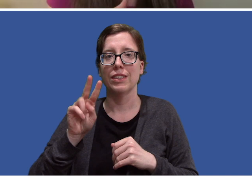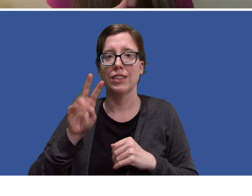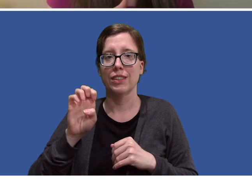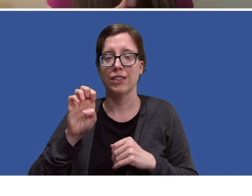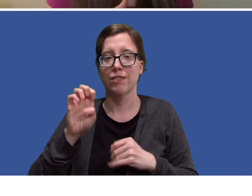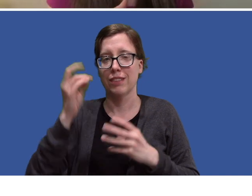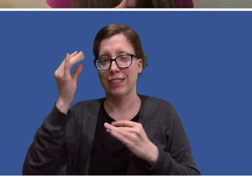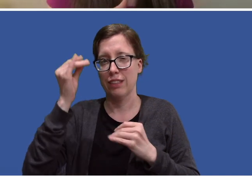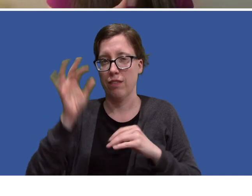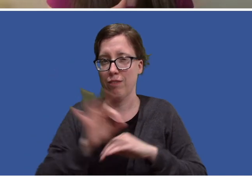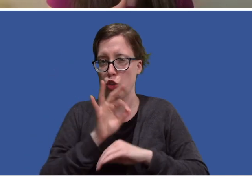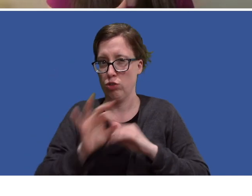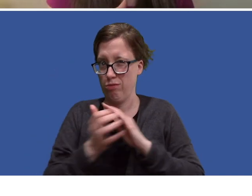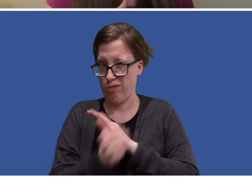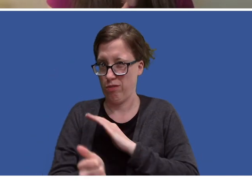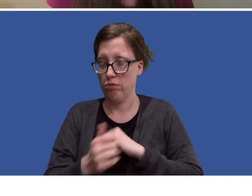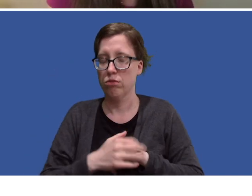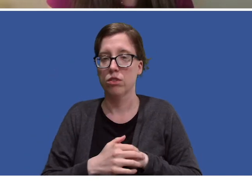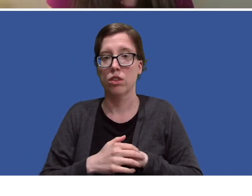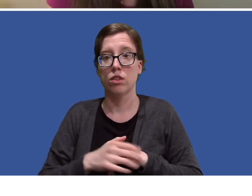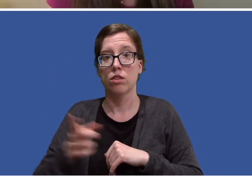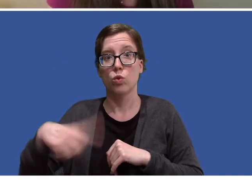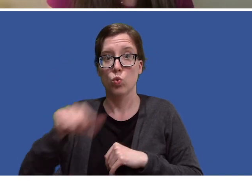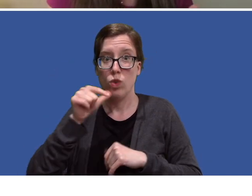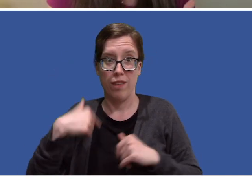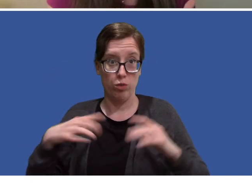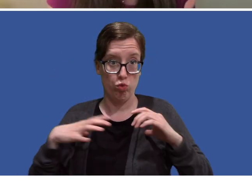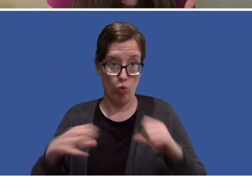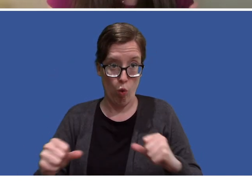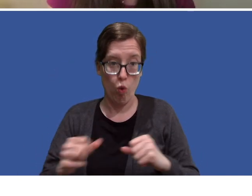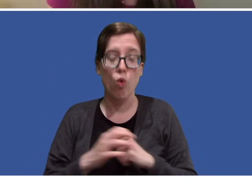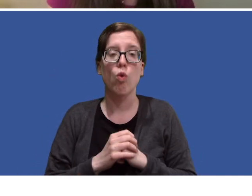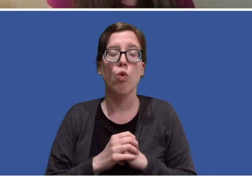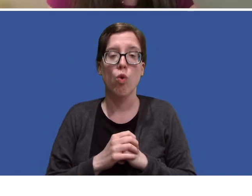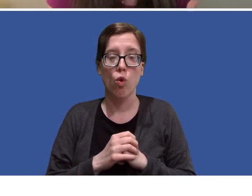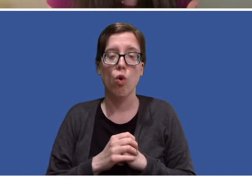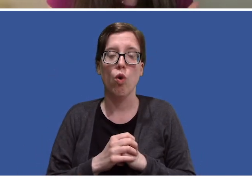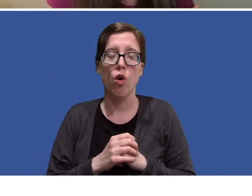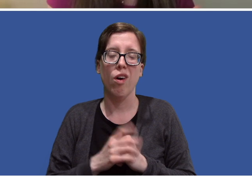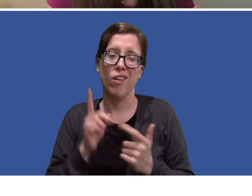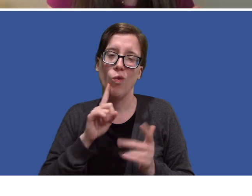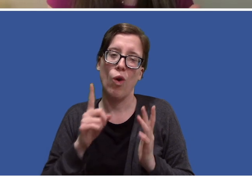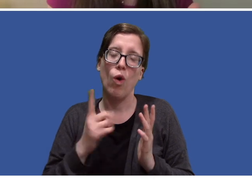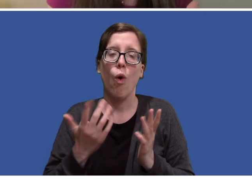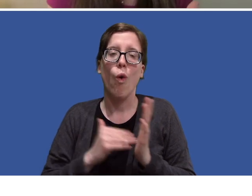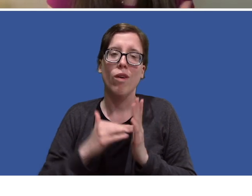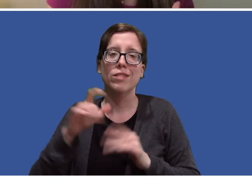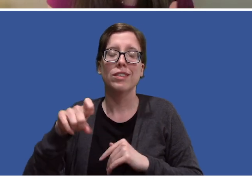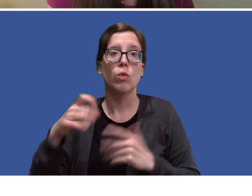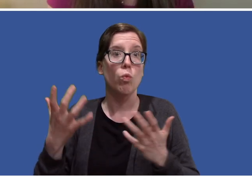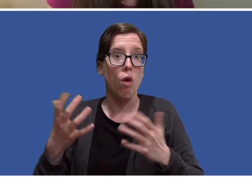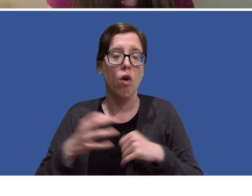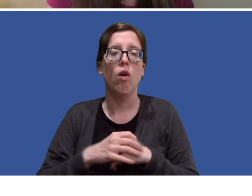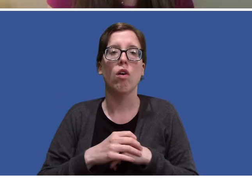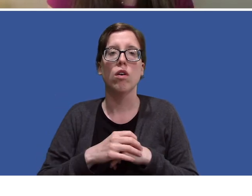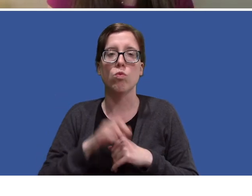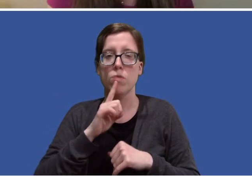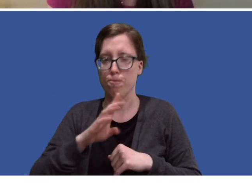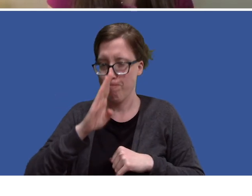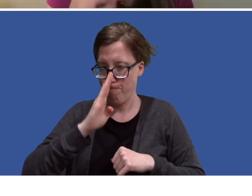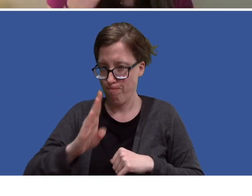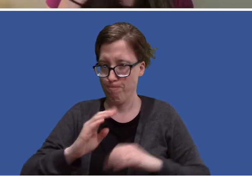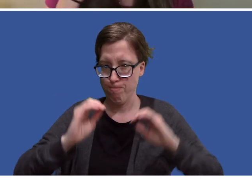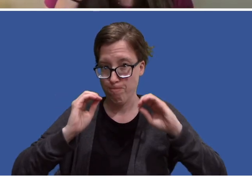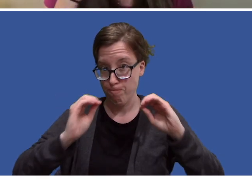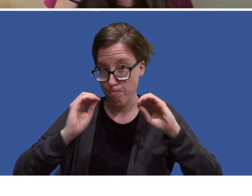really often need some explicit instruction around executive functioning.